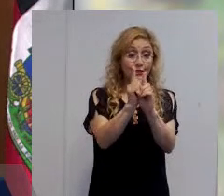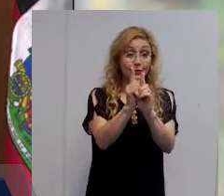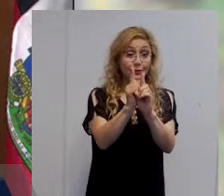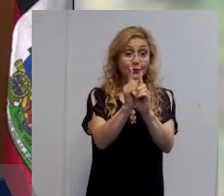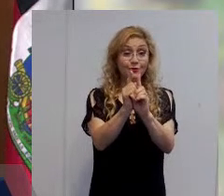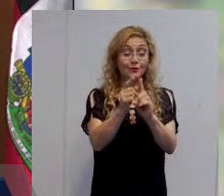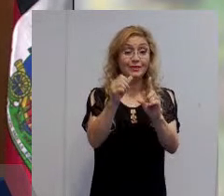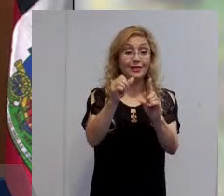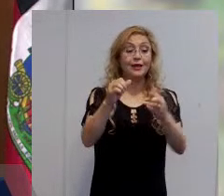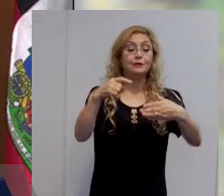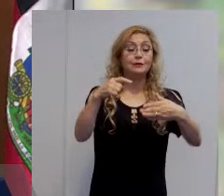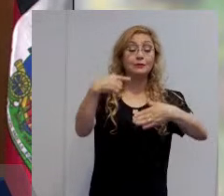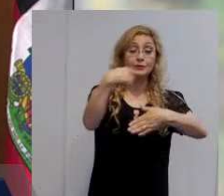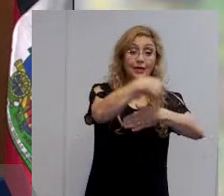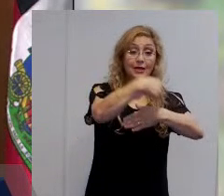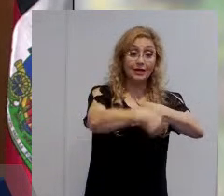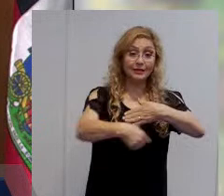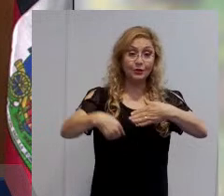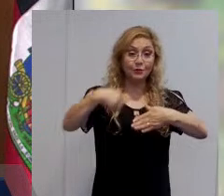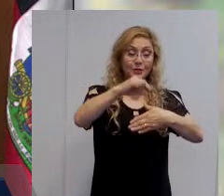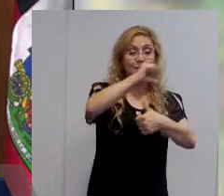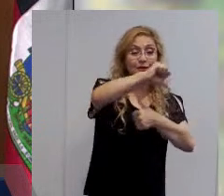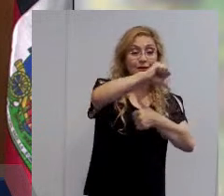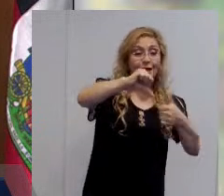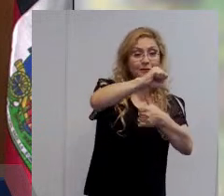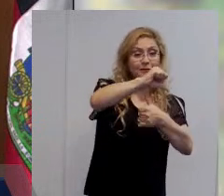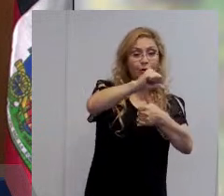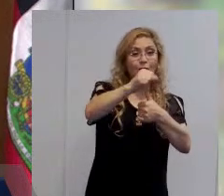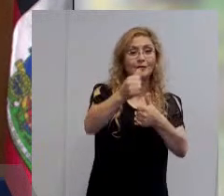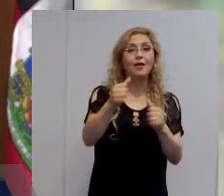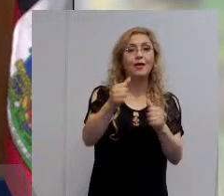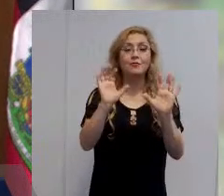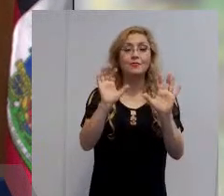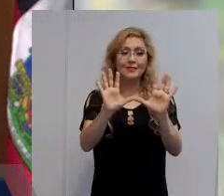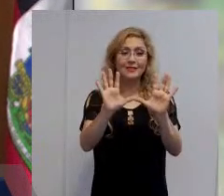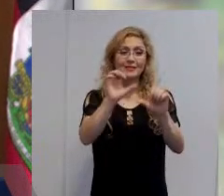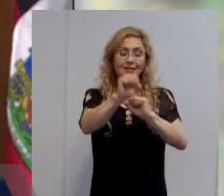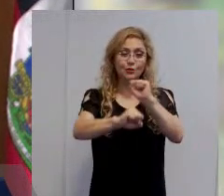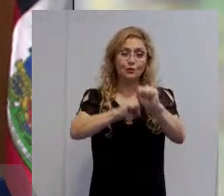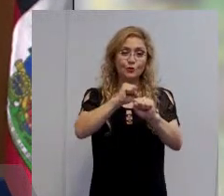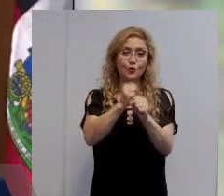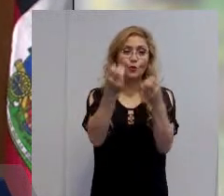American and Caribbean meeting of the UN Decade for Family Farming